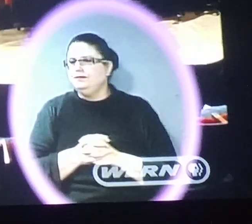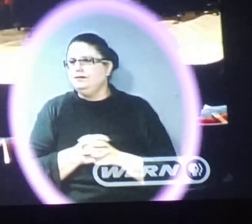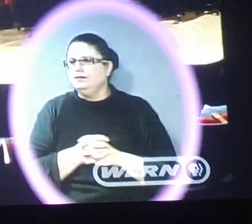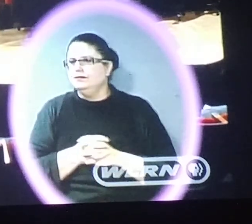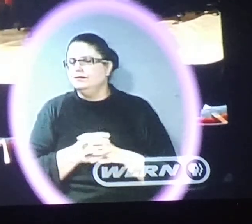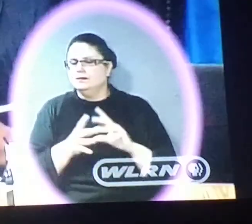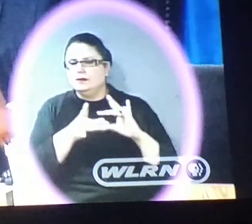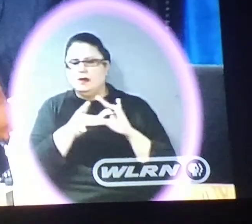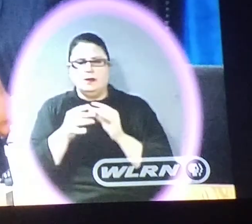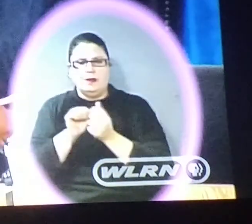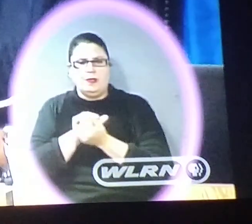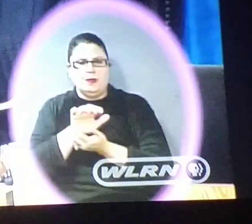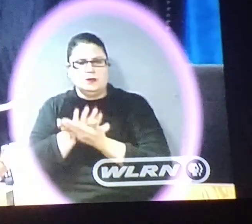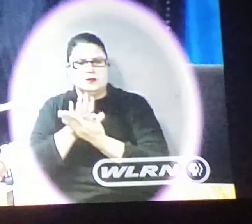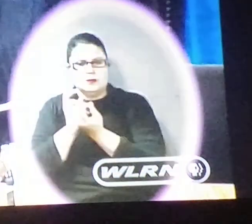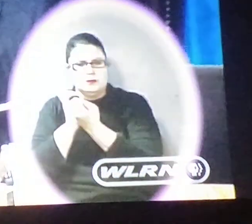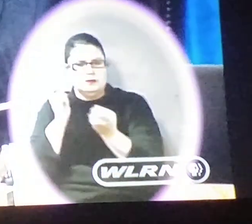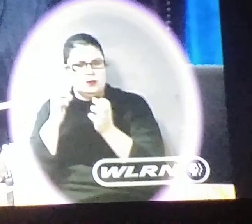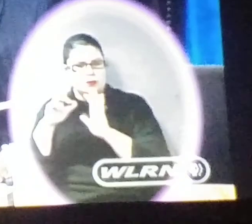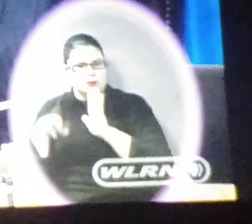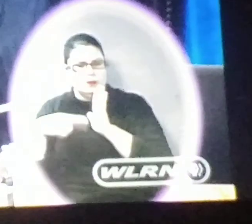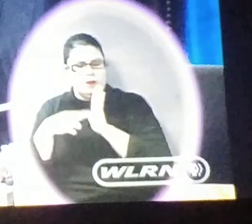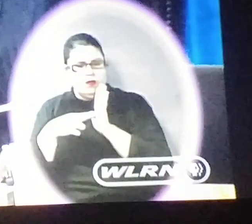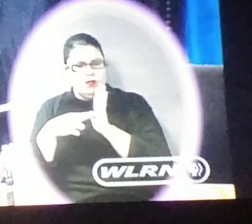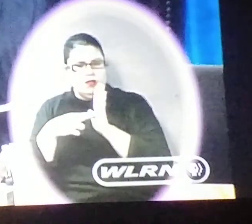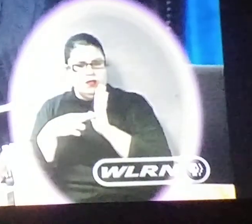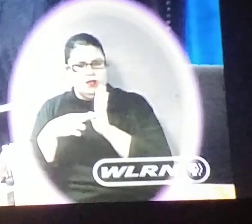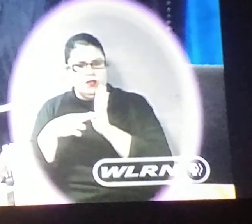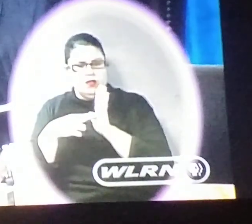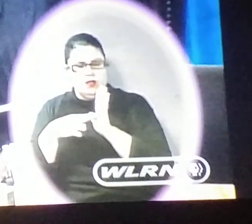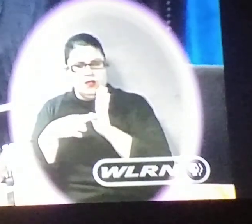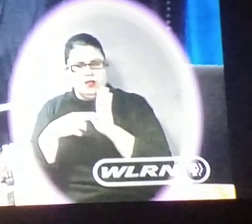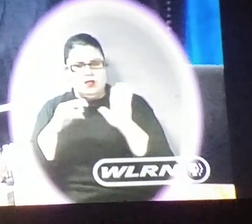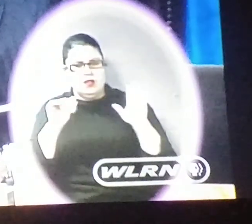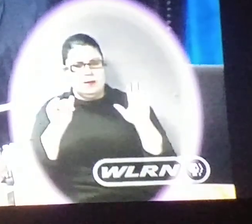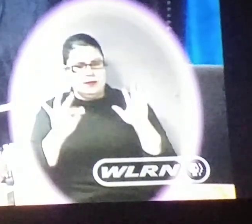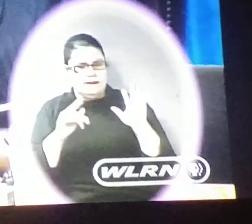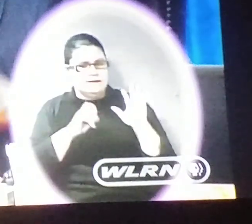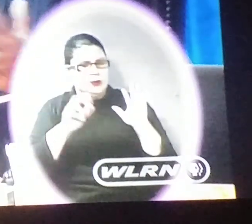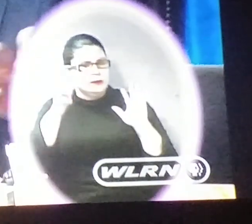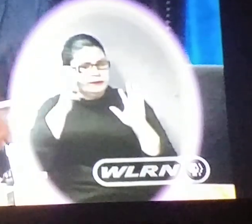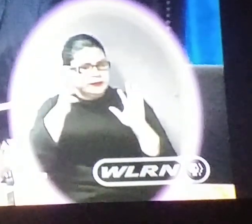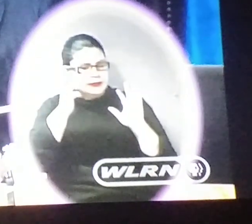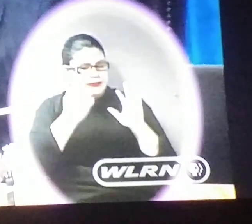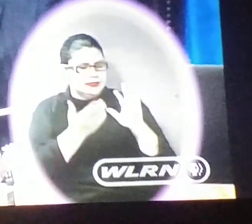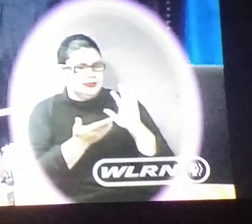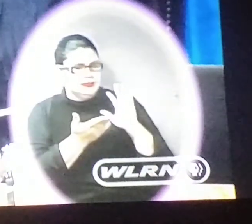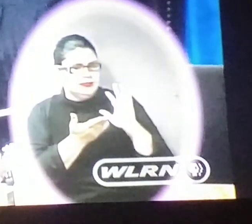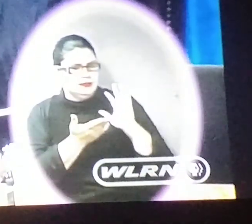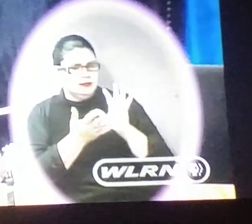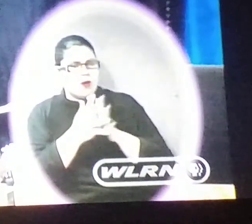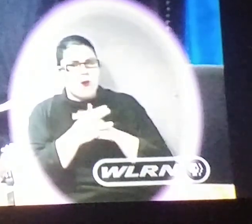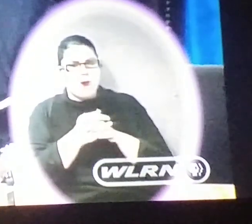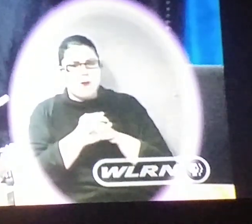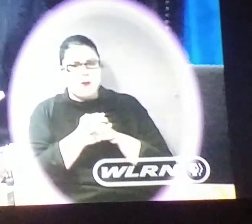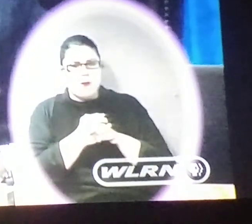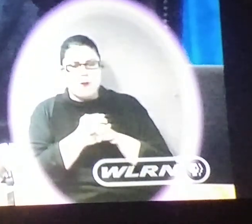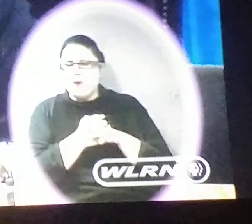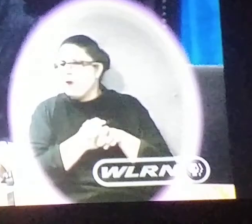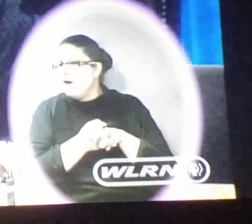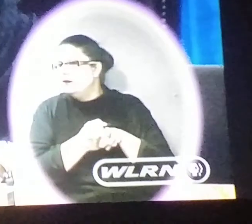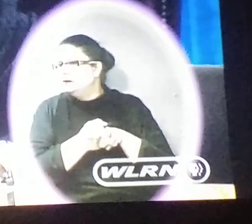the school board's role. I'm not clear on it. If you're listening, as we often say to the listening public, I just want some